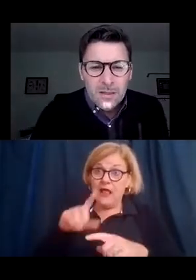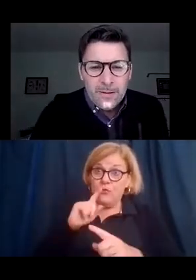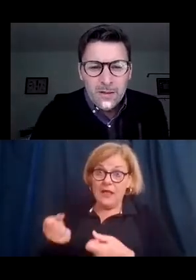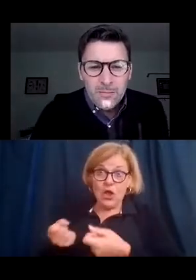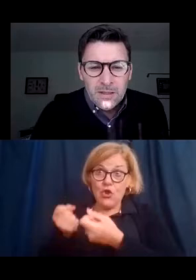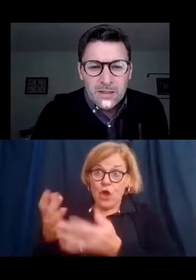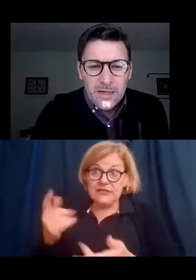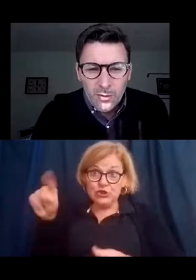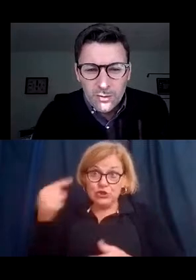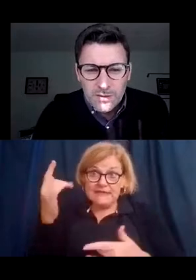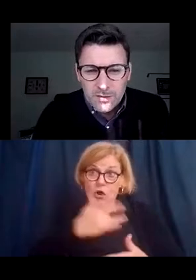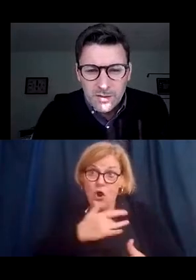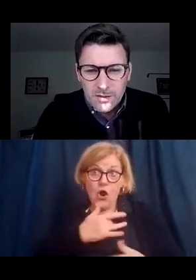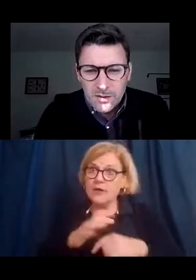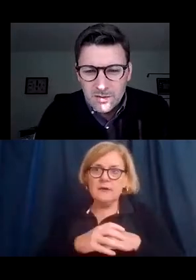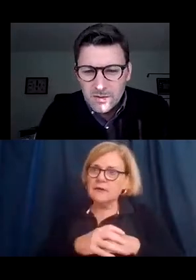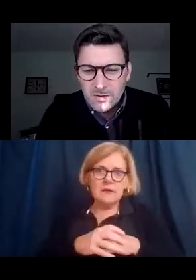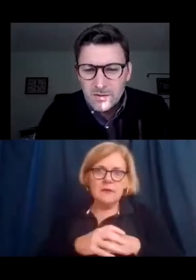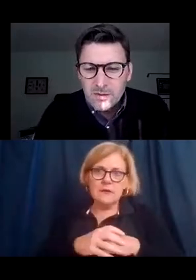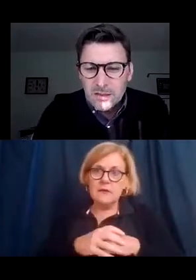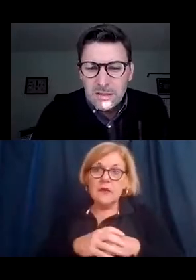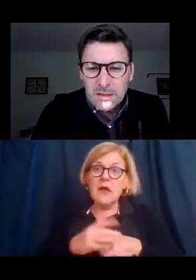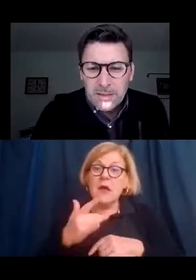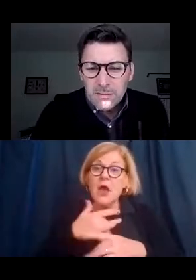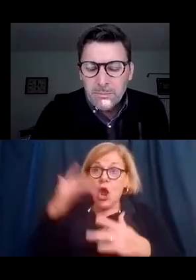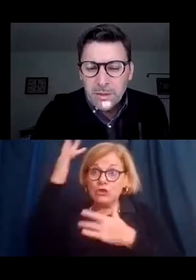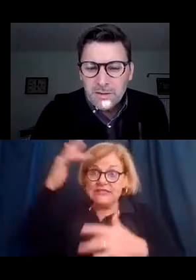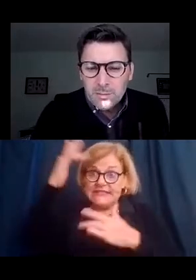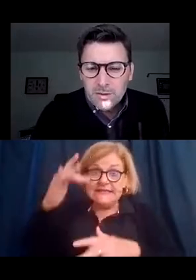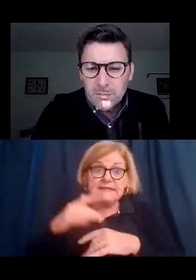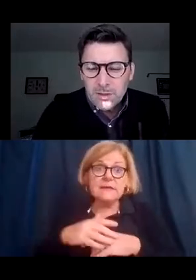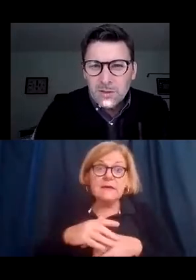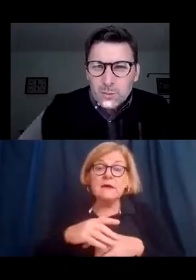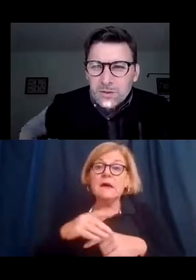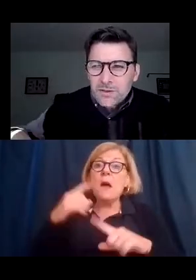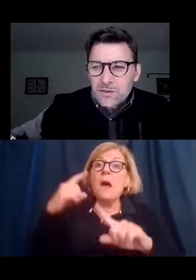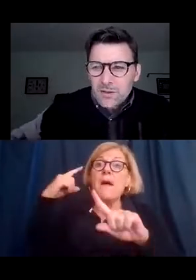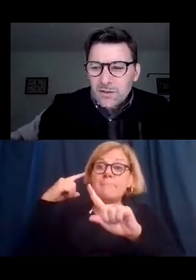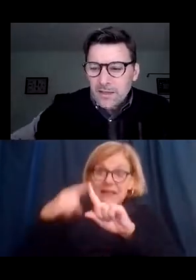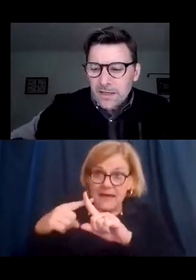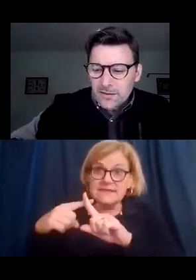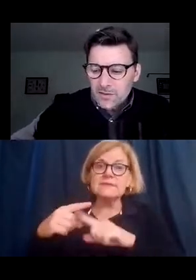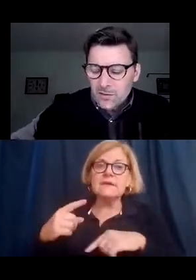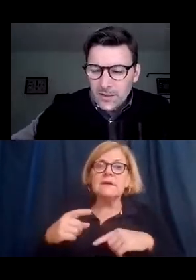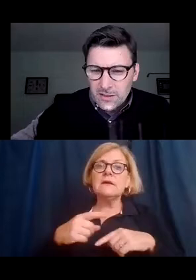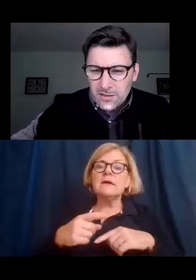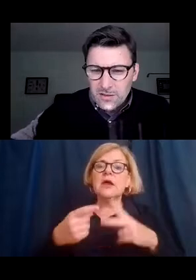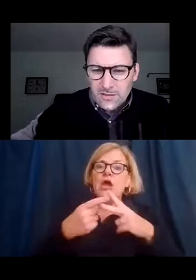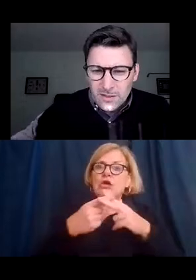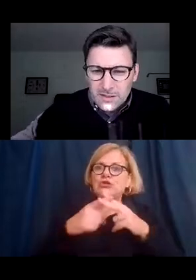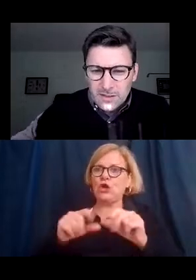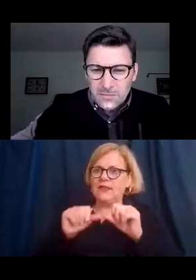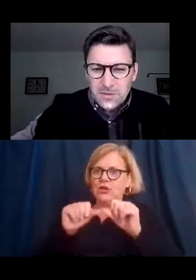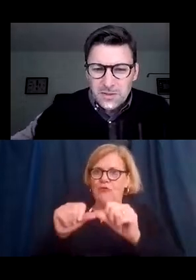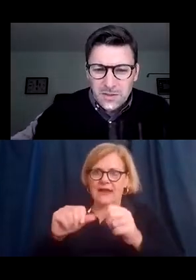causing. Not only is it causing heart disease, but it's really starting at these chronic